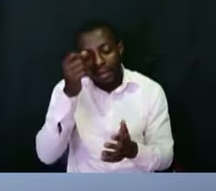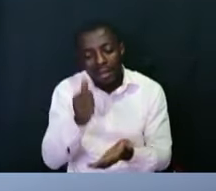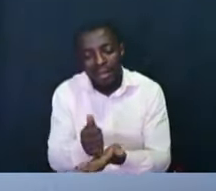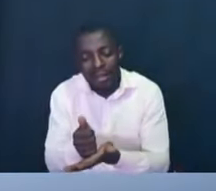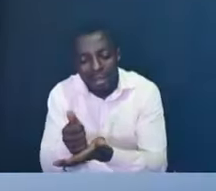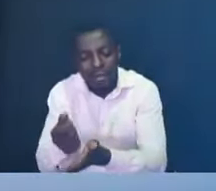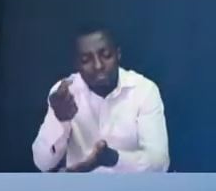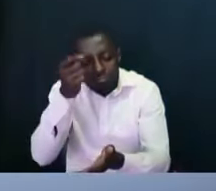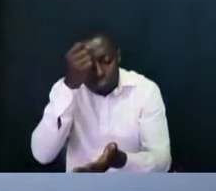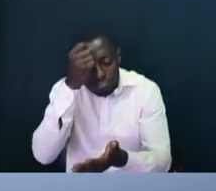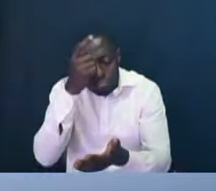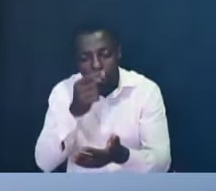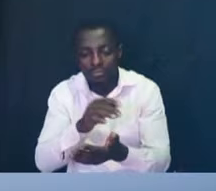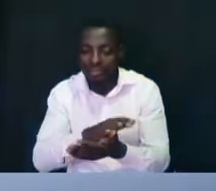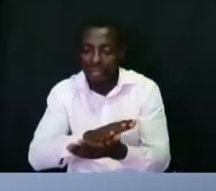understandable.